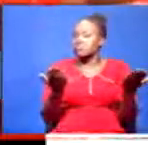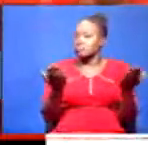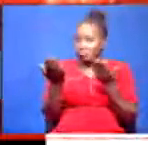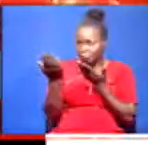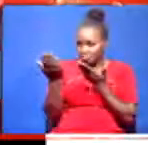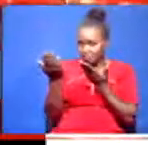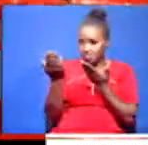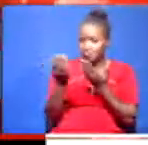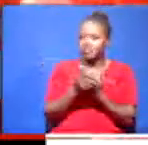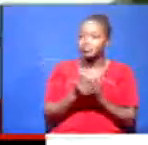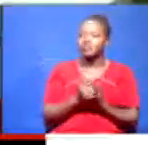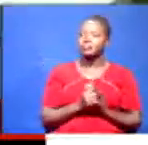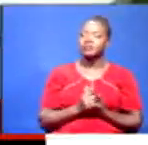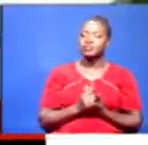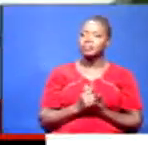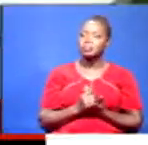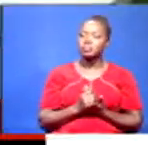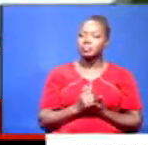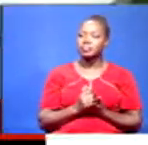Prime Edition.